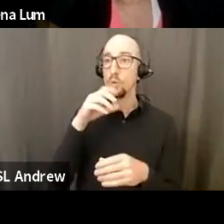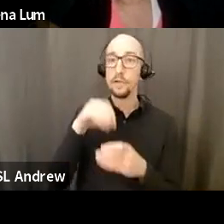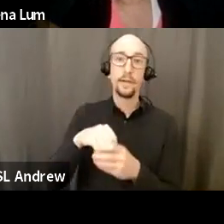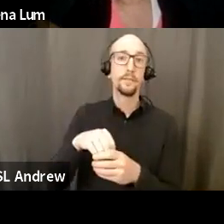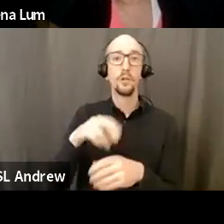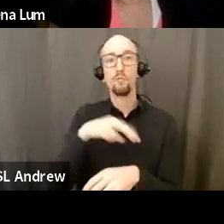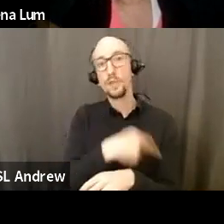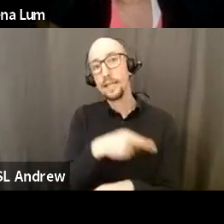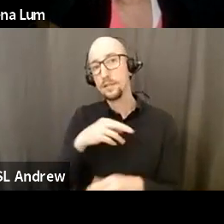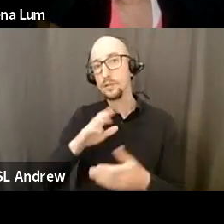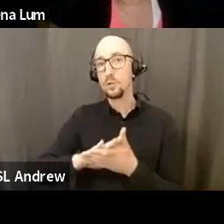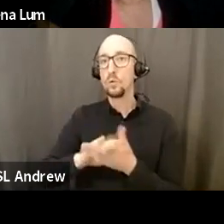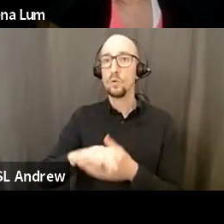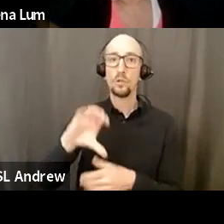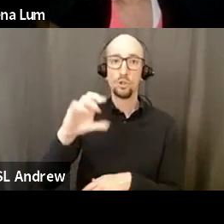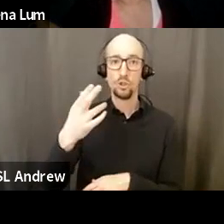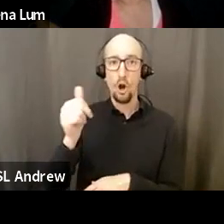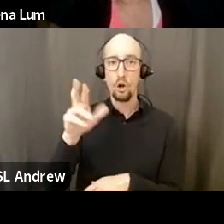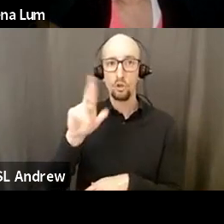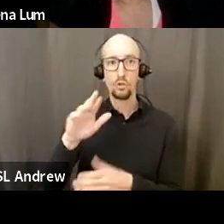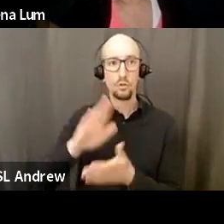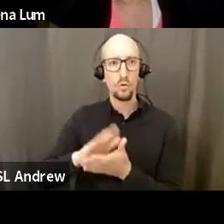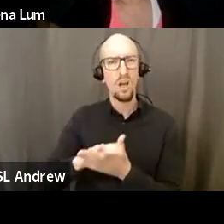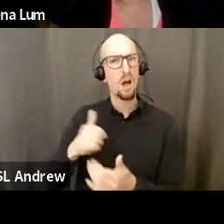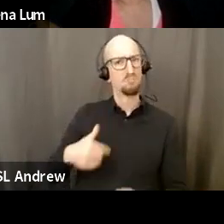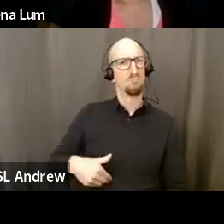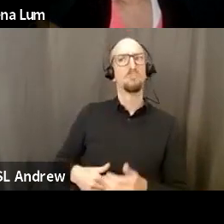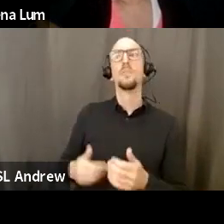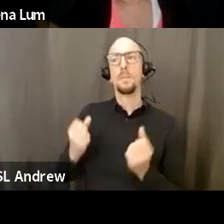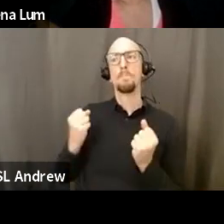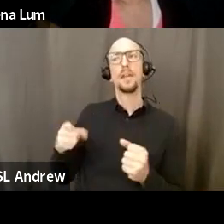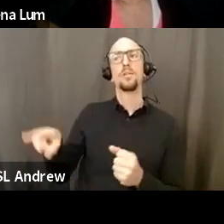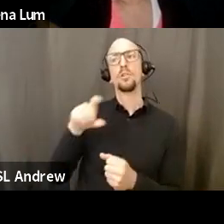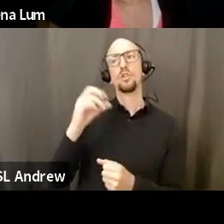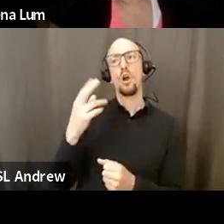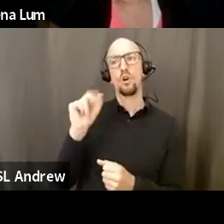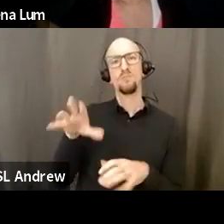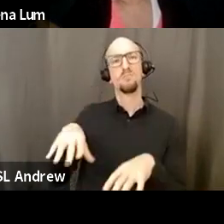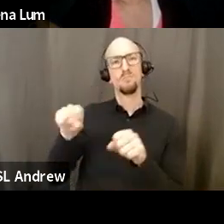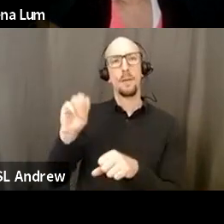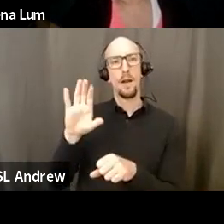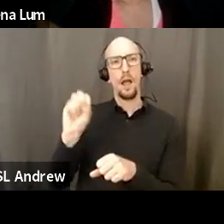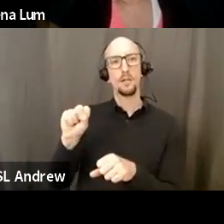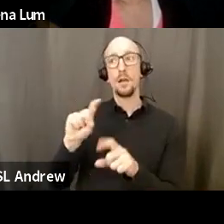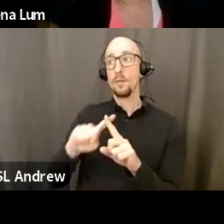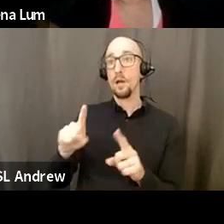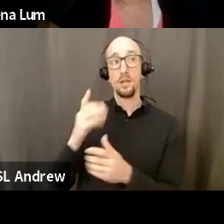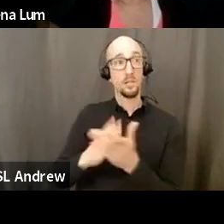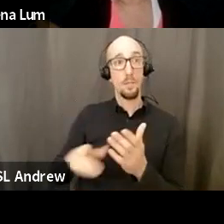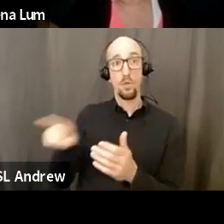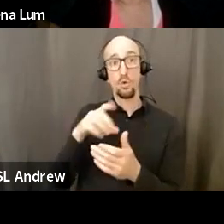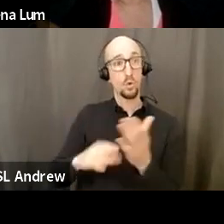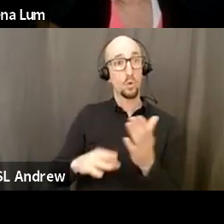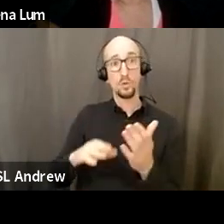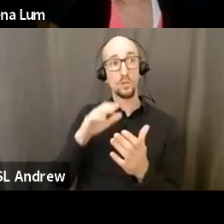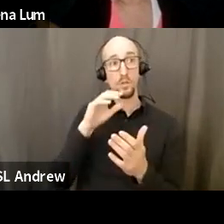think the charters probably take the MCAS, but not all of the students that attend a school who are residents of Boston